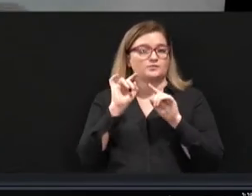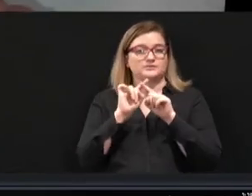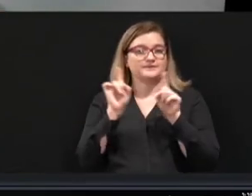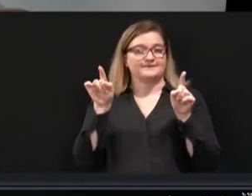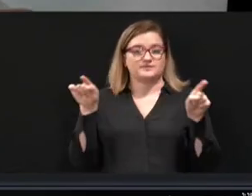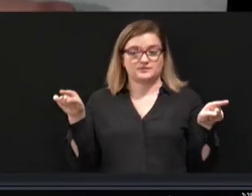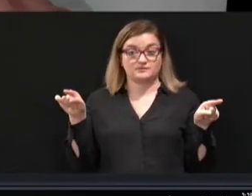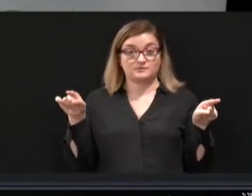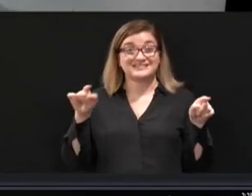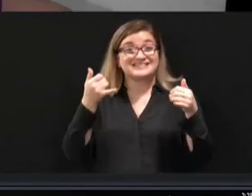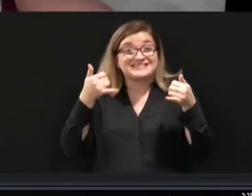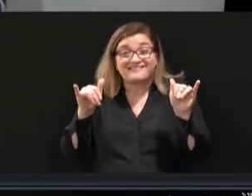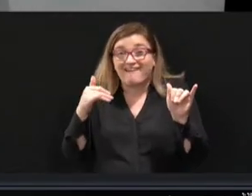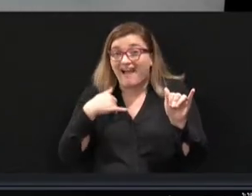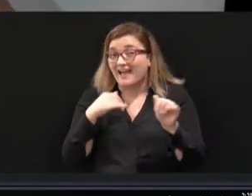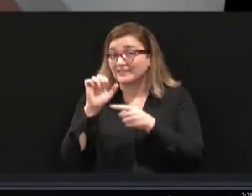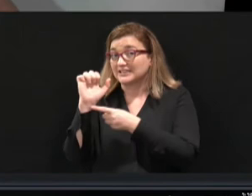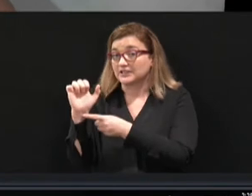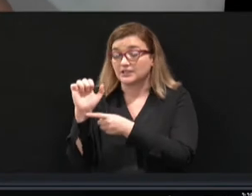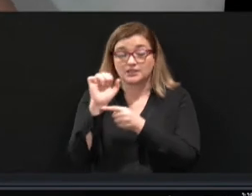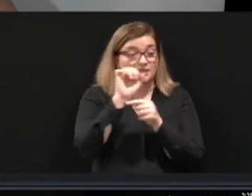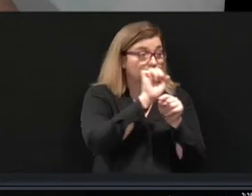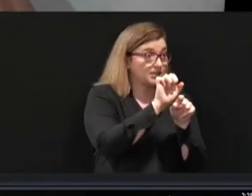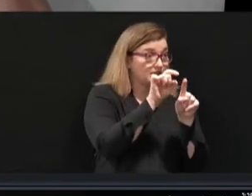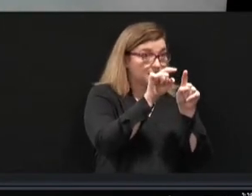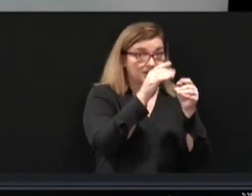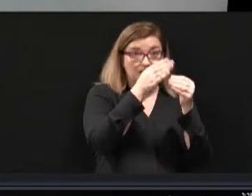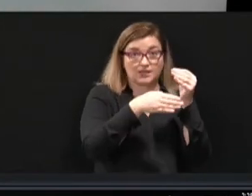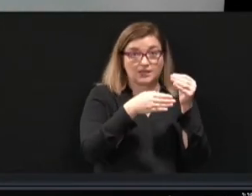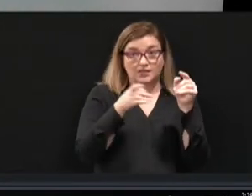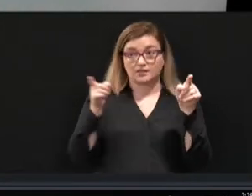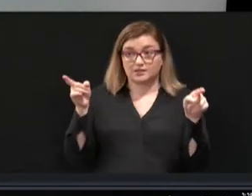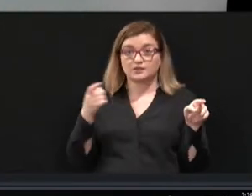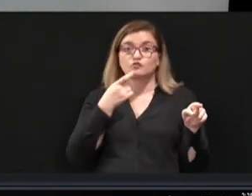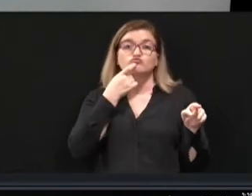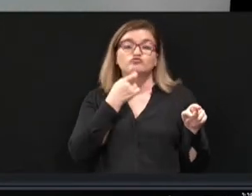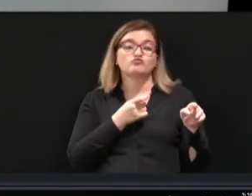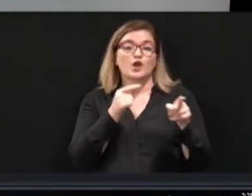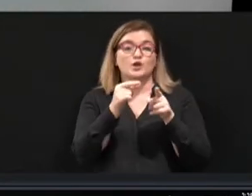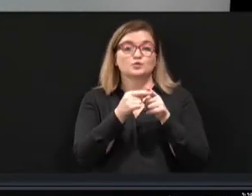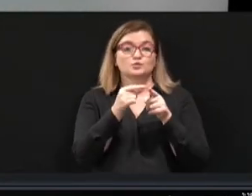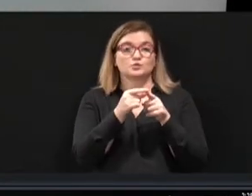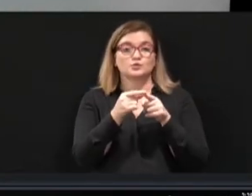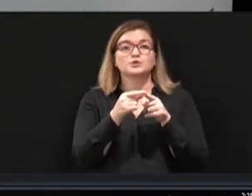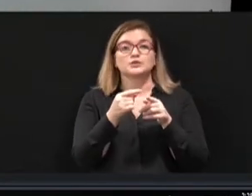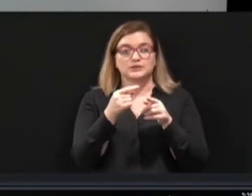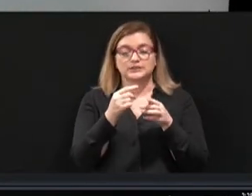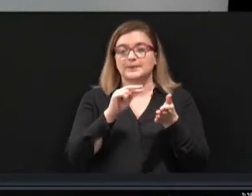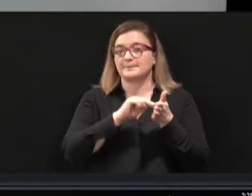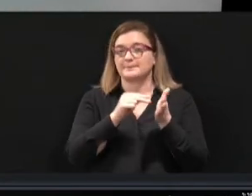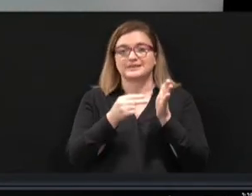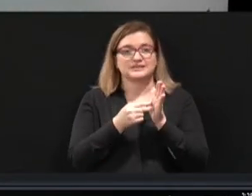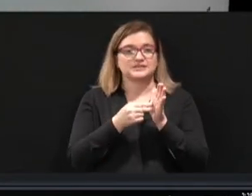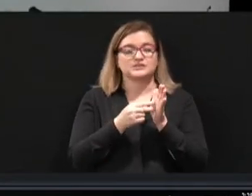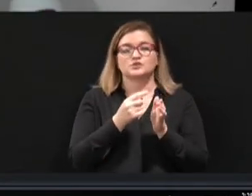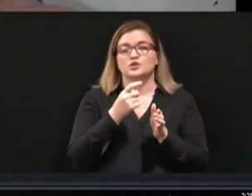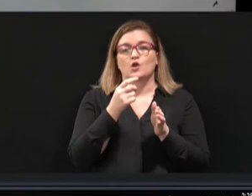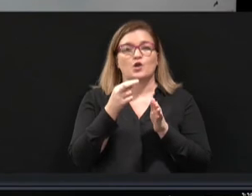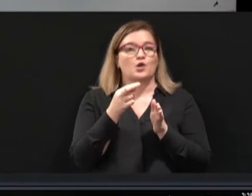an E on this word in live when it's a red word, and a red word means a word that doesn't follow the